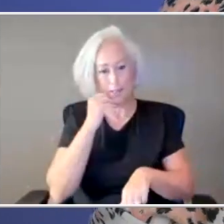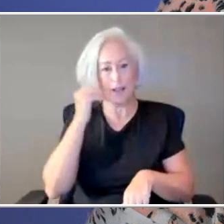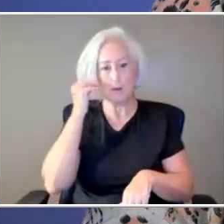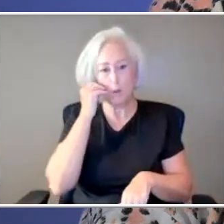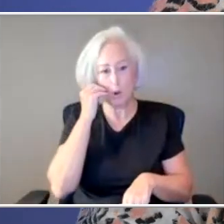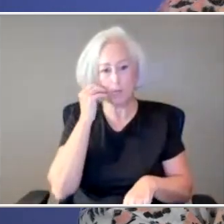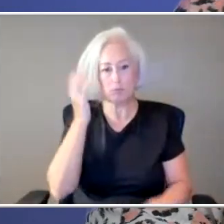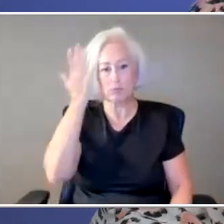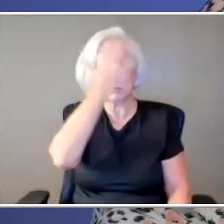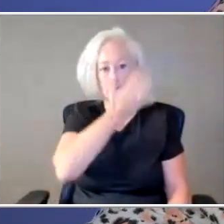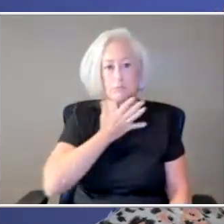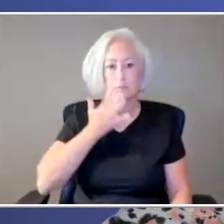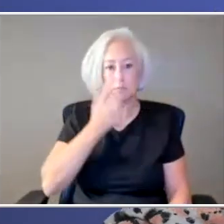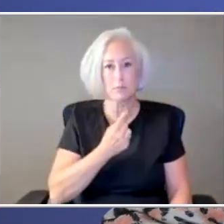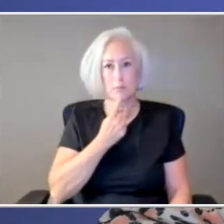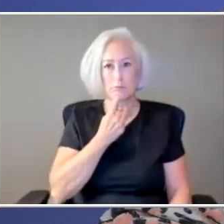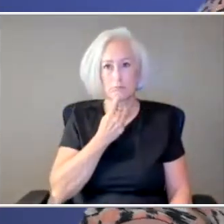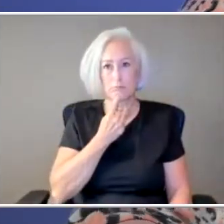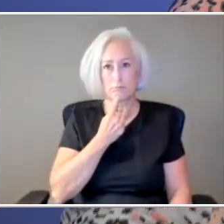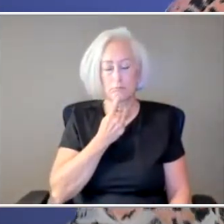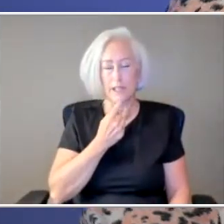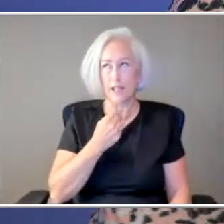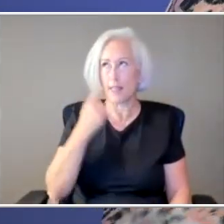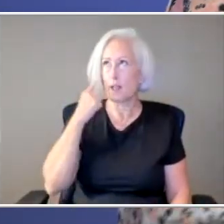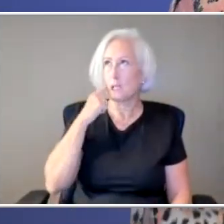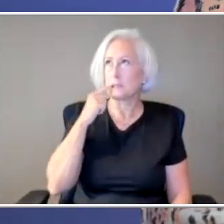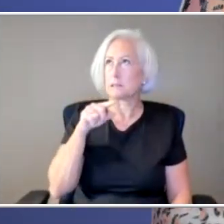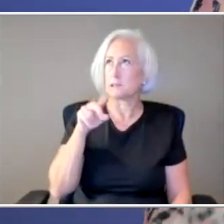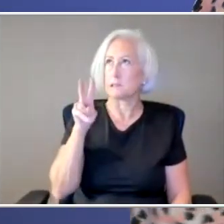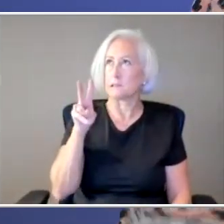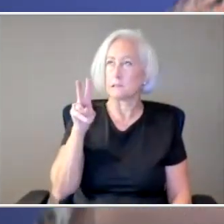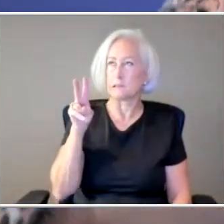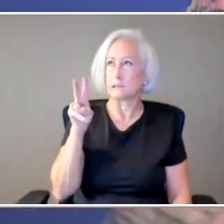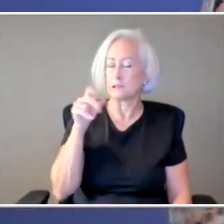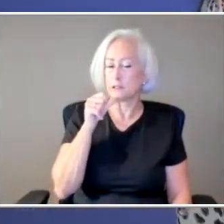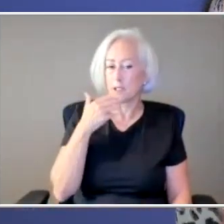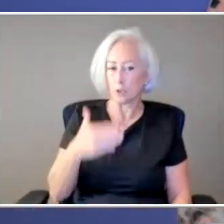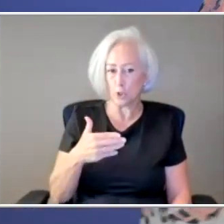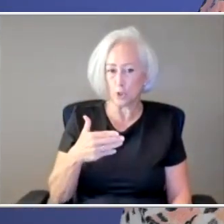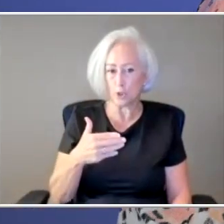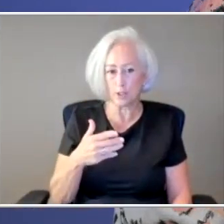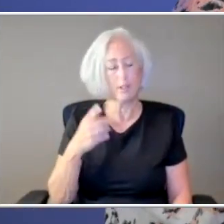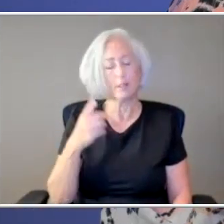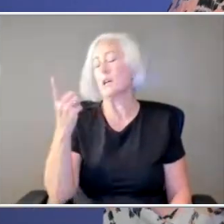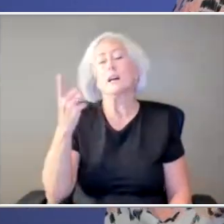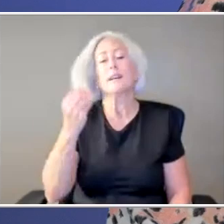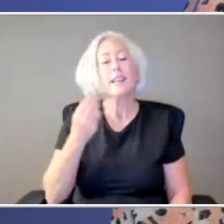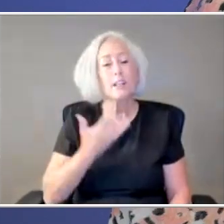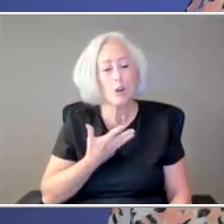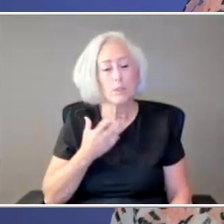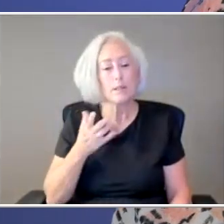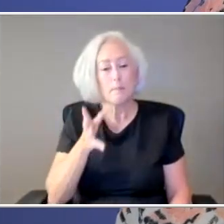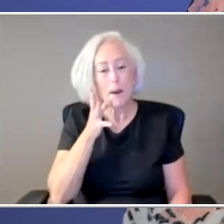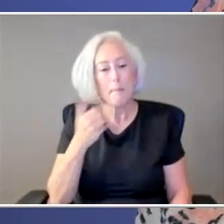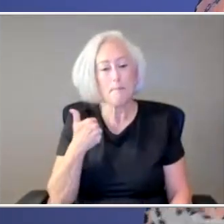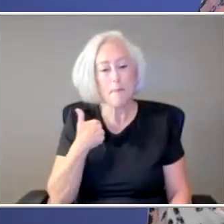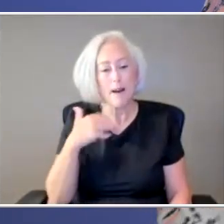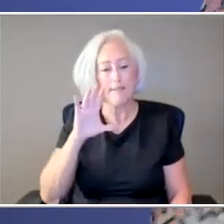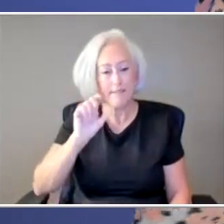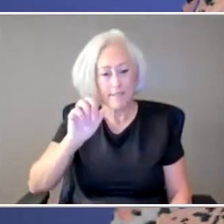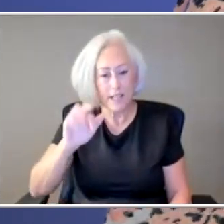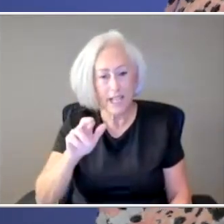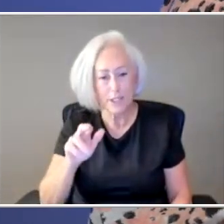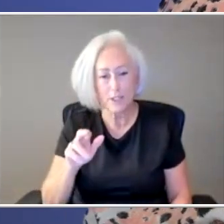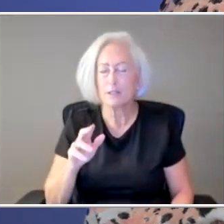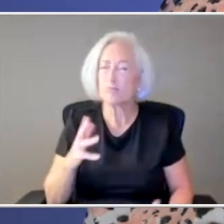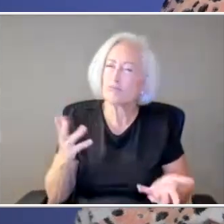like, oh, this is definitely not good. And they're like telling me, like, she has cancer. I'm like, what does